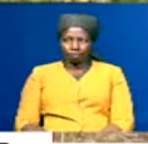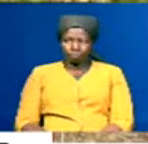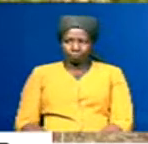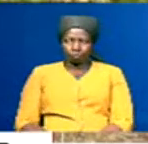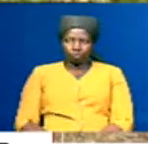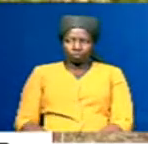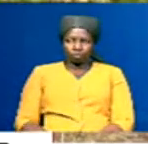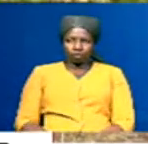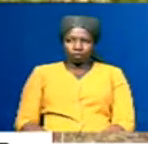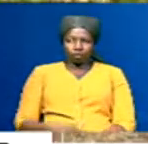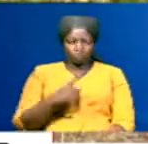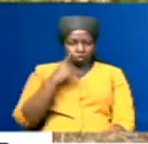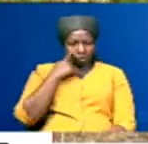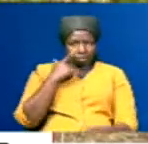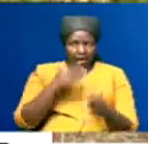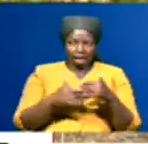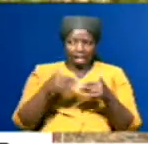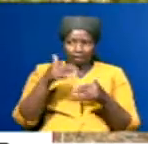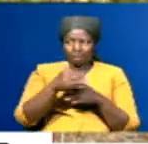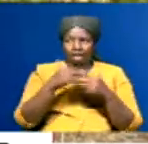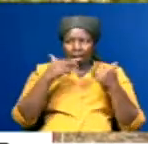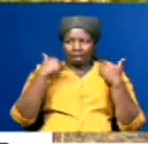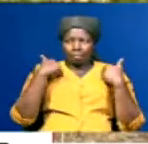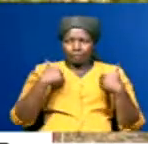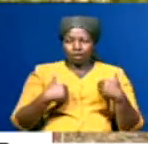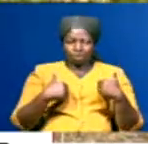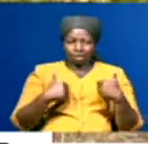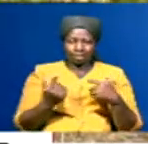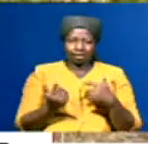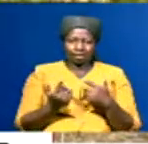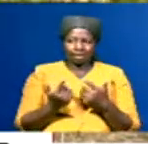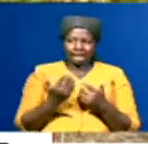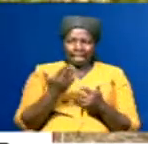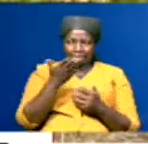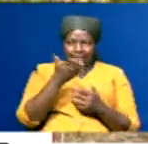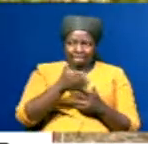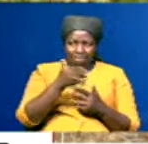see, after I was there, I did